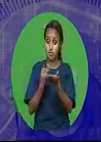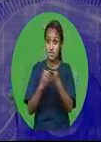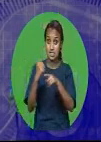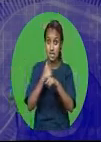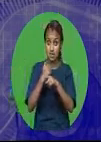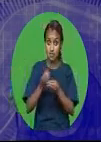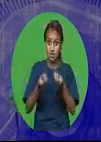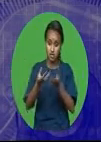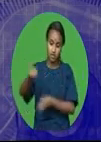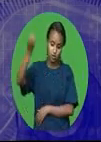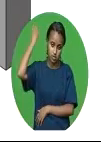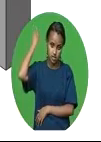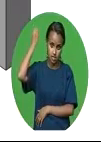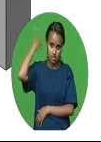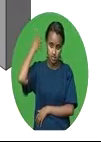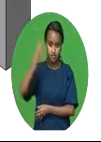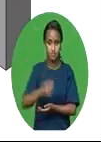is given on the screen.